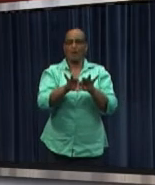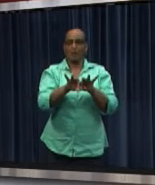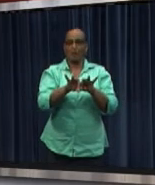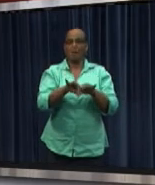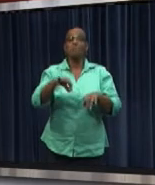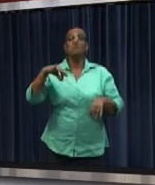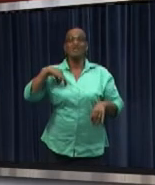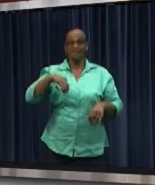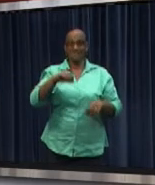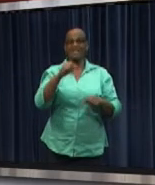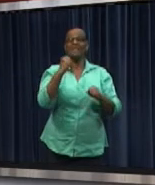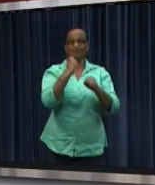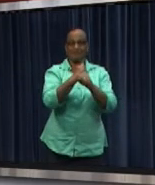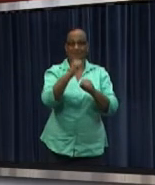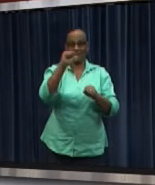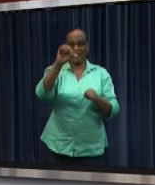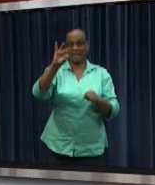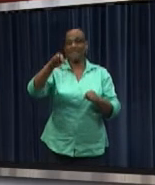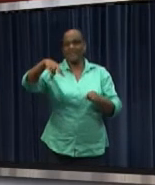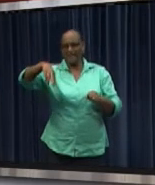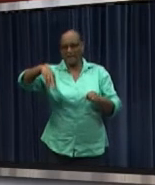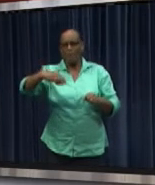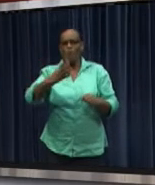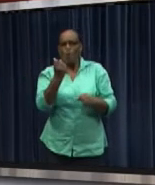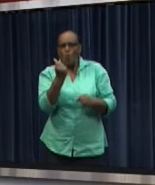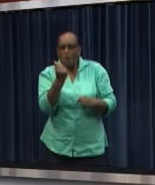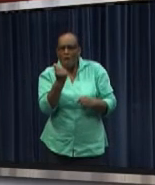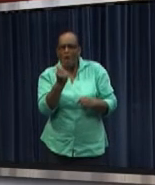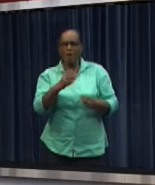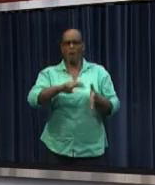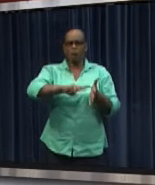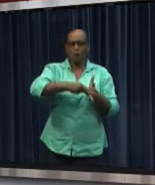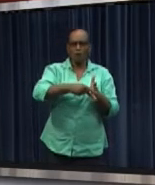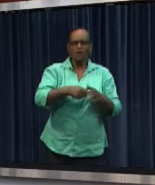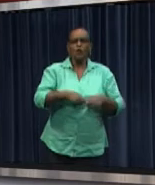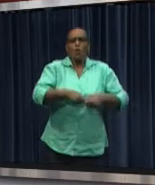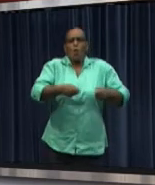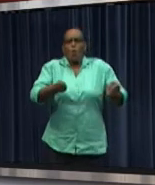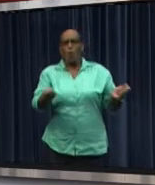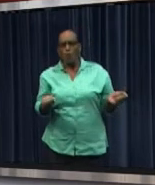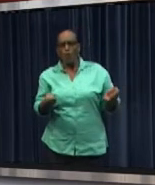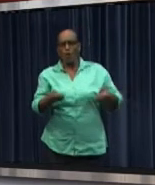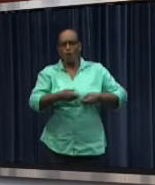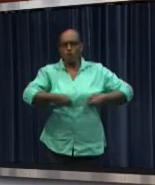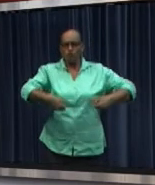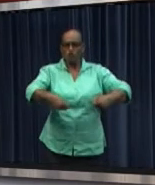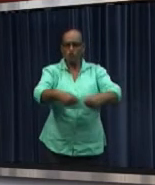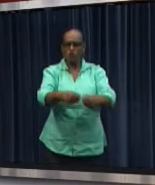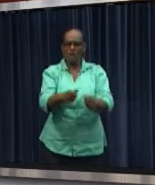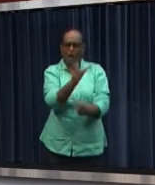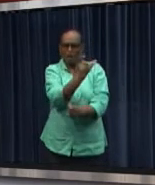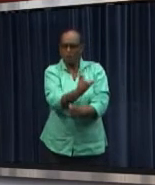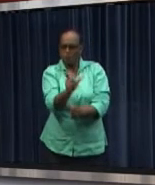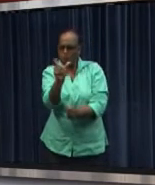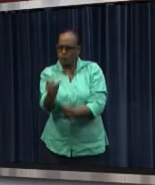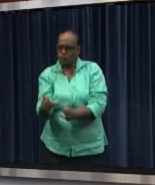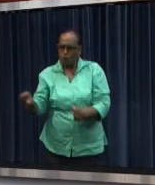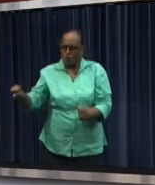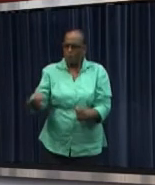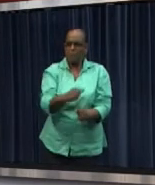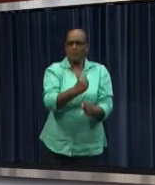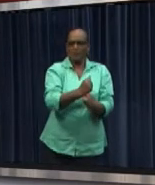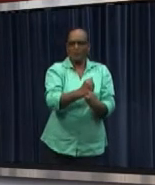are becoming increasingly important. The Ministry of Labor showed the political willingness within this framework